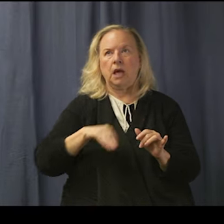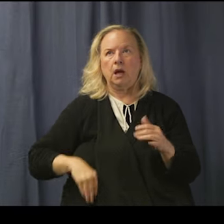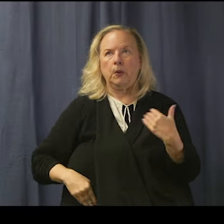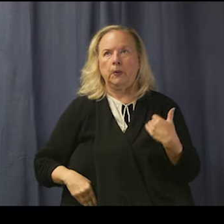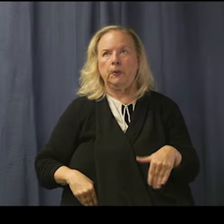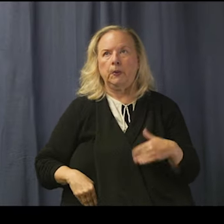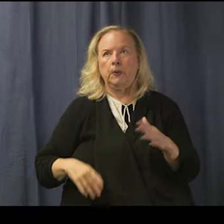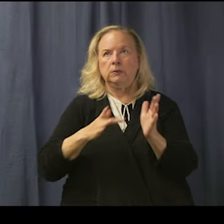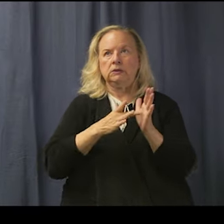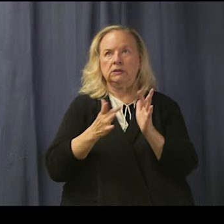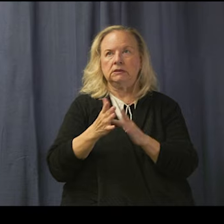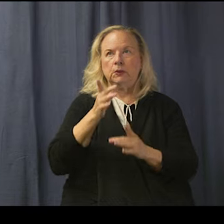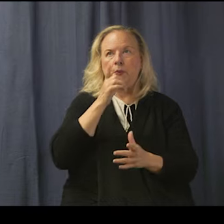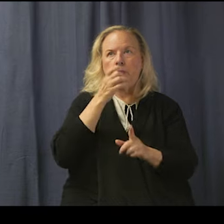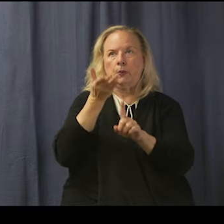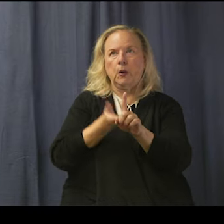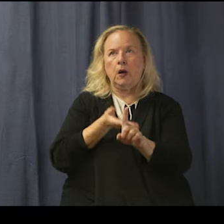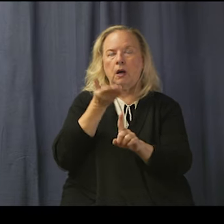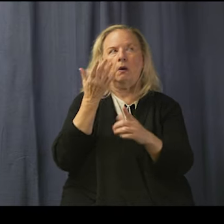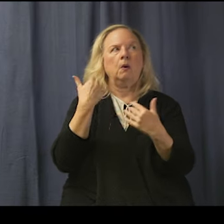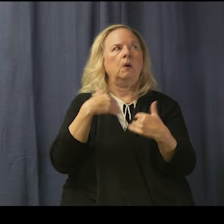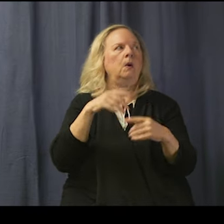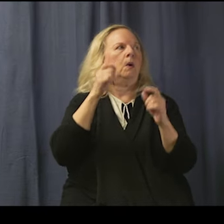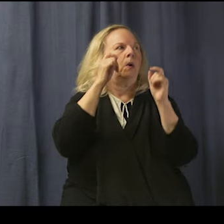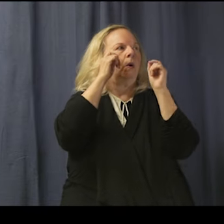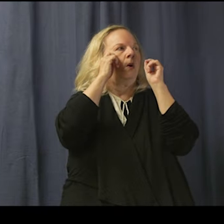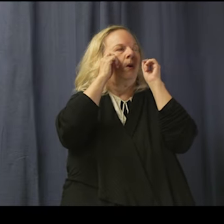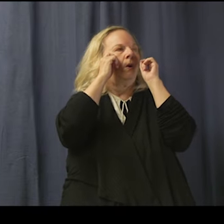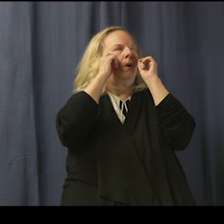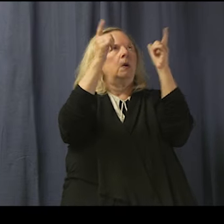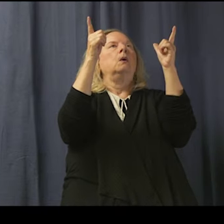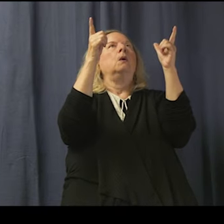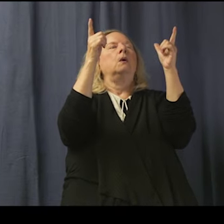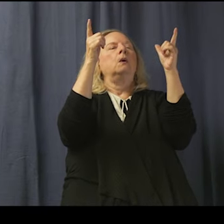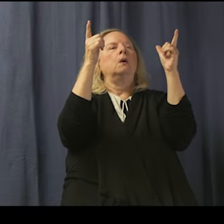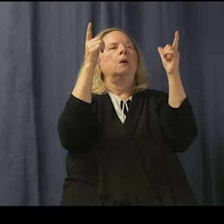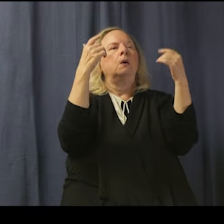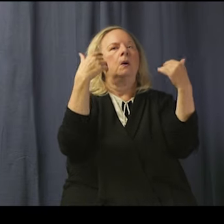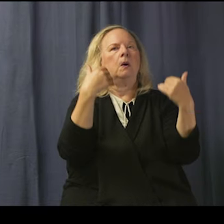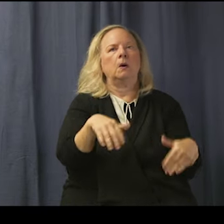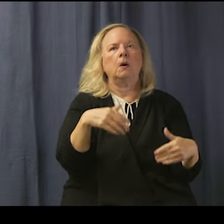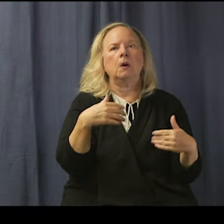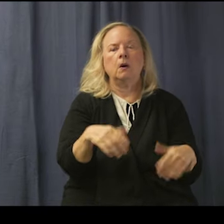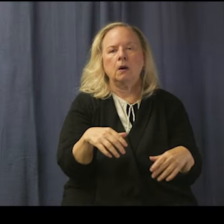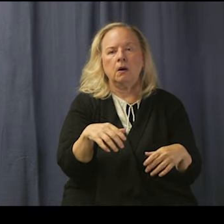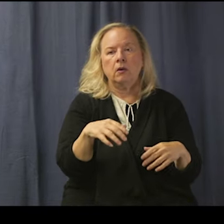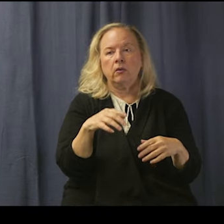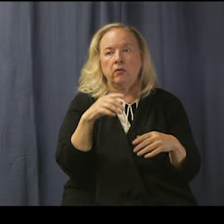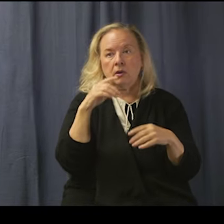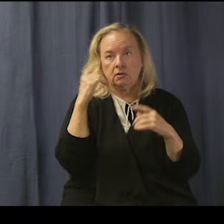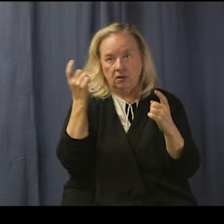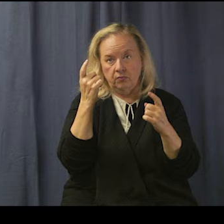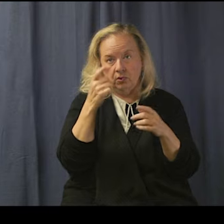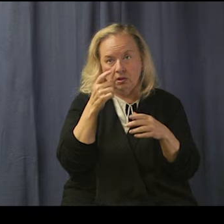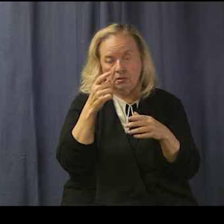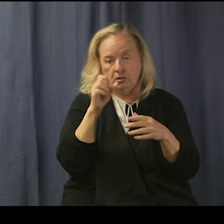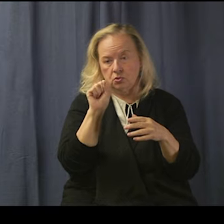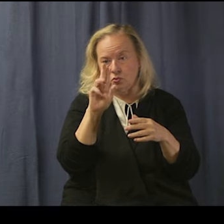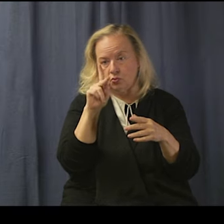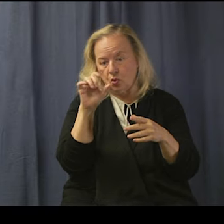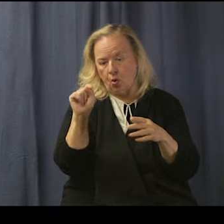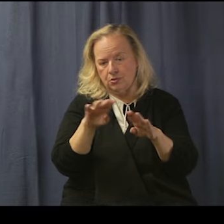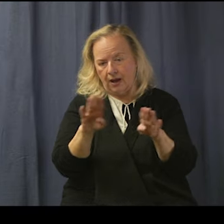It is on this day that they're going to realize he's the Messiah. And then what we're going to celebrate next week, the Feast of Sukkot